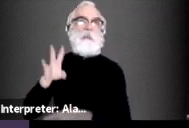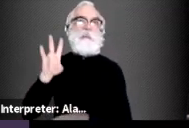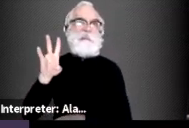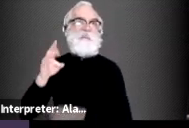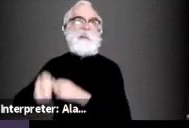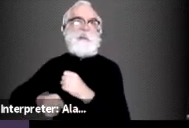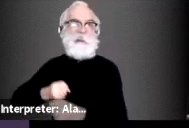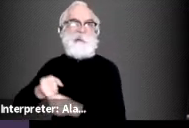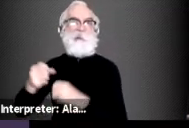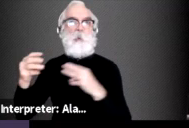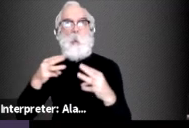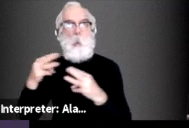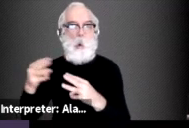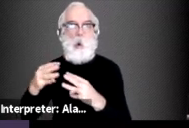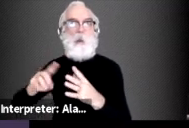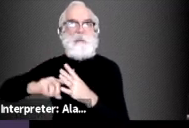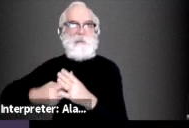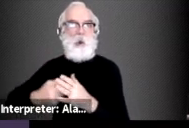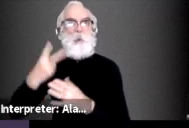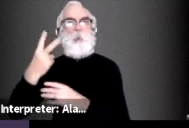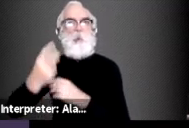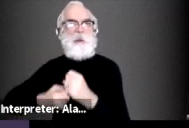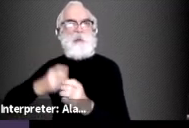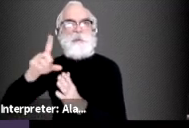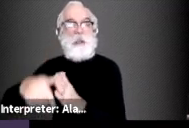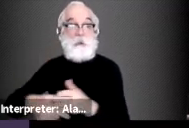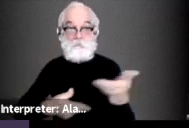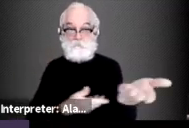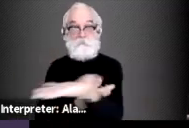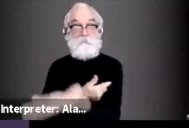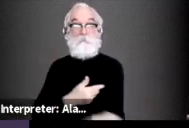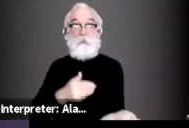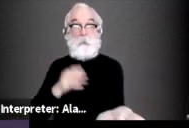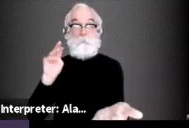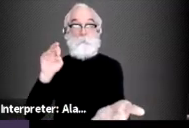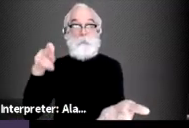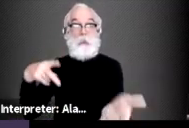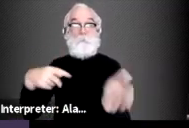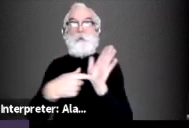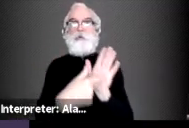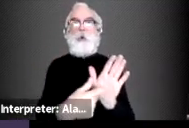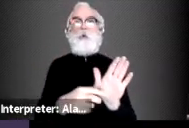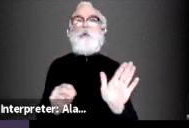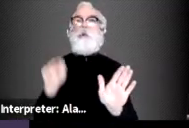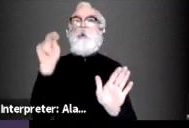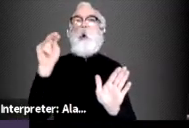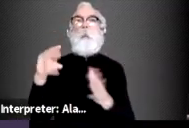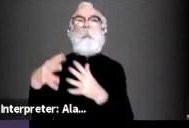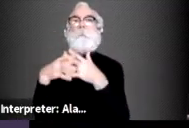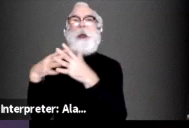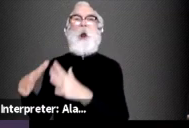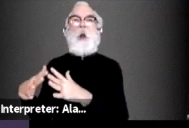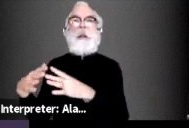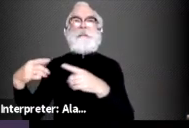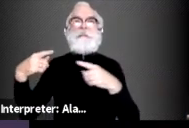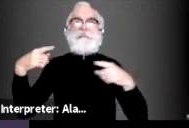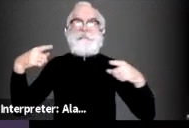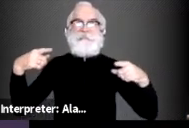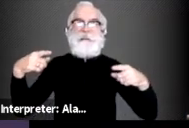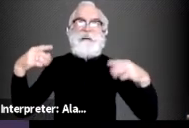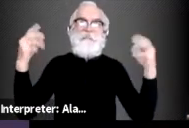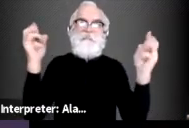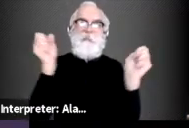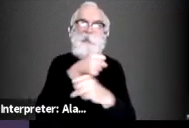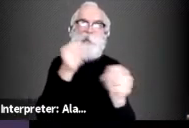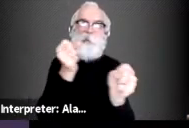in 1756. This map illustrates that North American conflict. The pale yellow up here is New